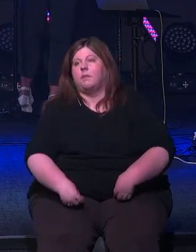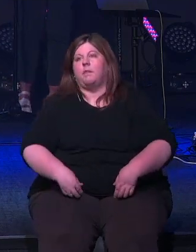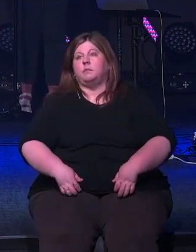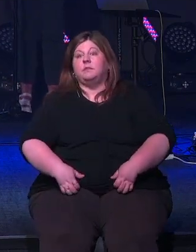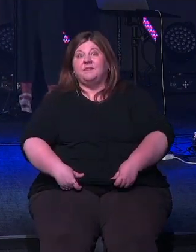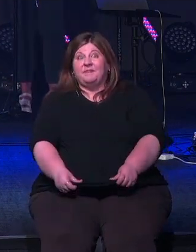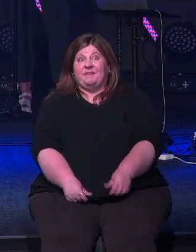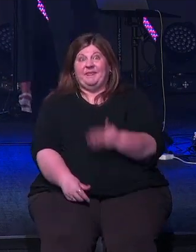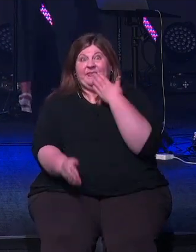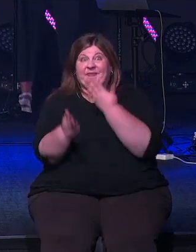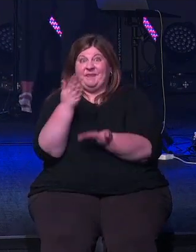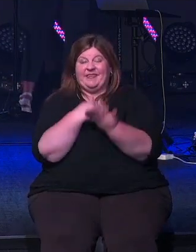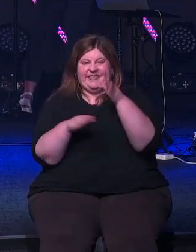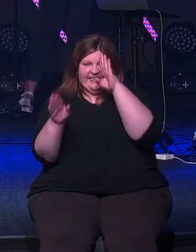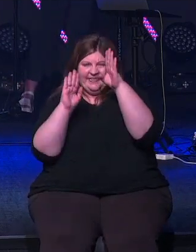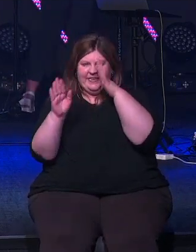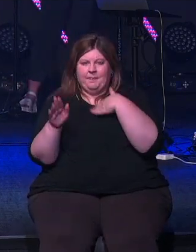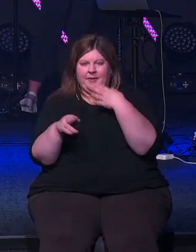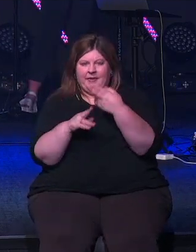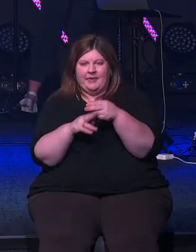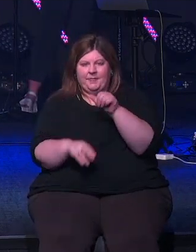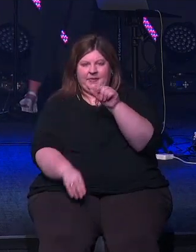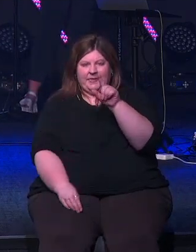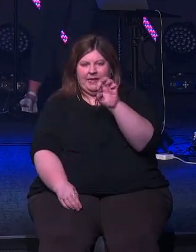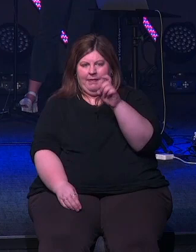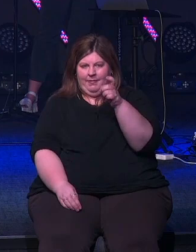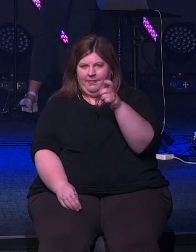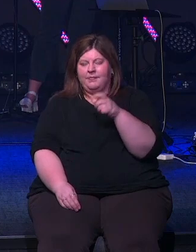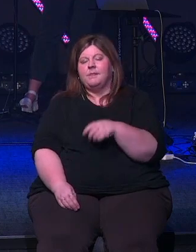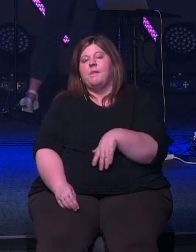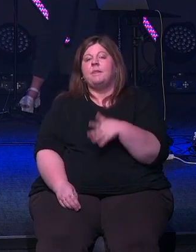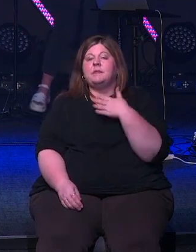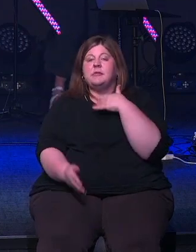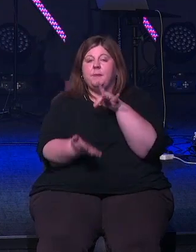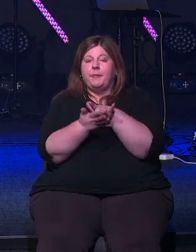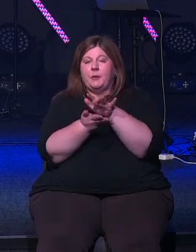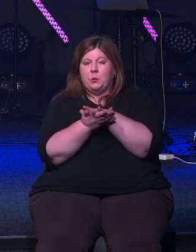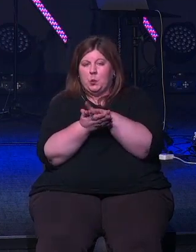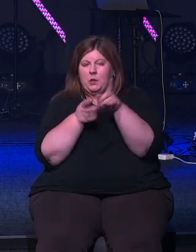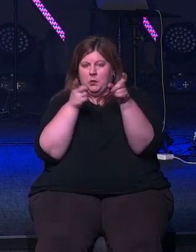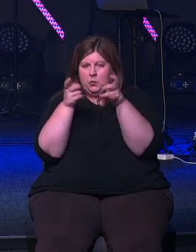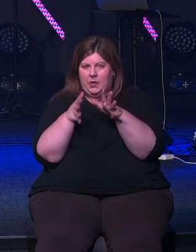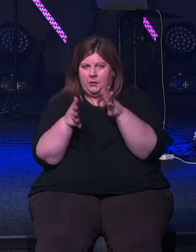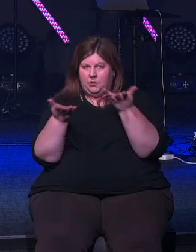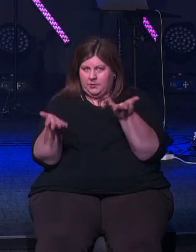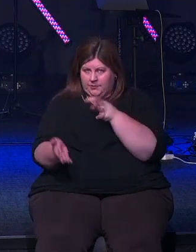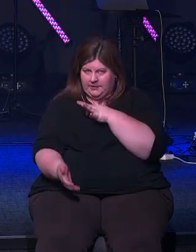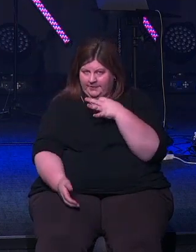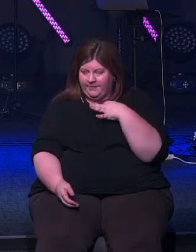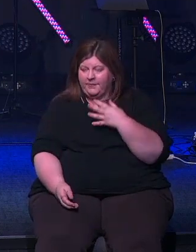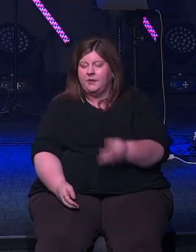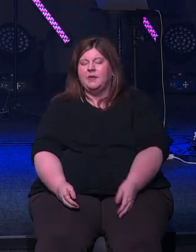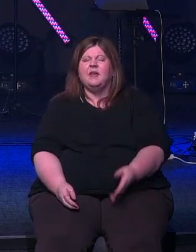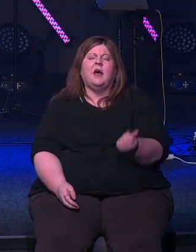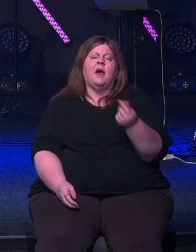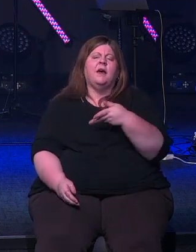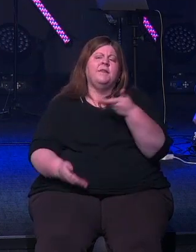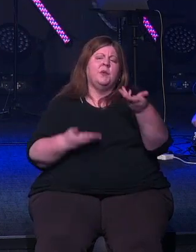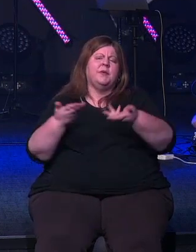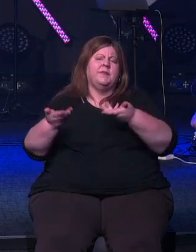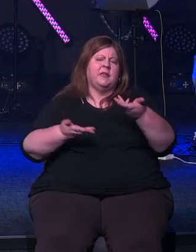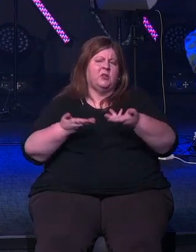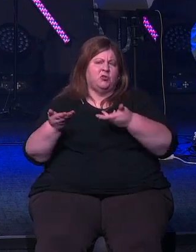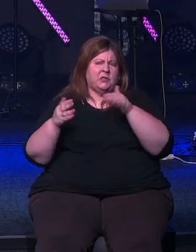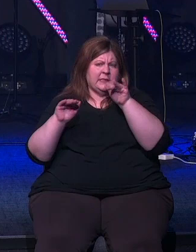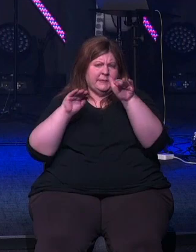Well, good morning, Frontline. My name is Alex. I have the privilege of being the middle school director here on staff, and I just have a couple of invitations that I would